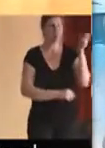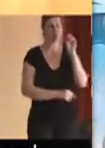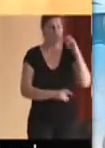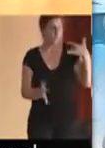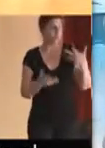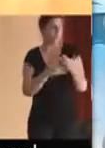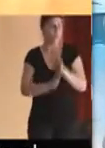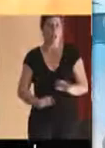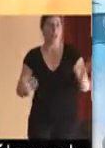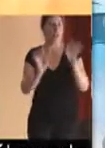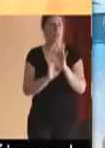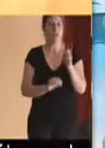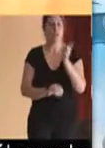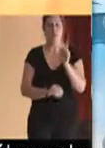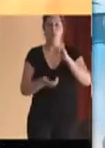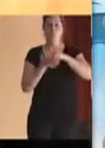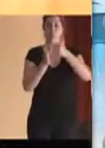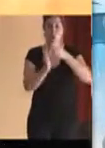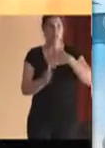profile, the one that would